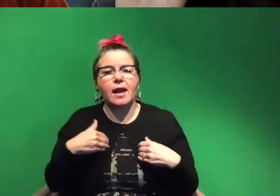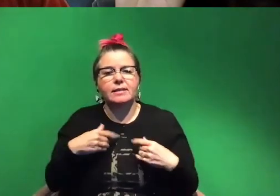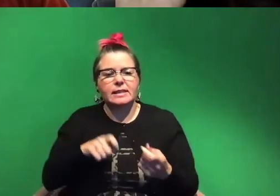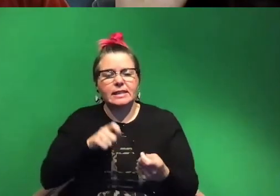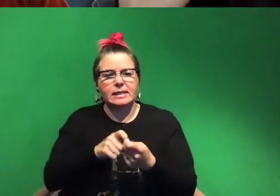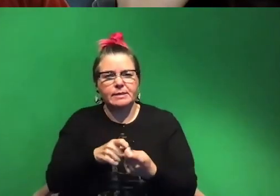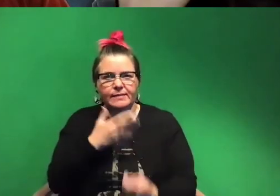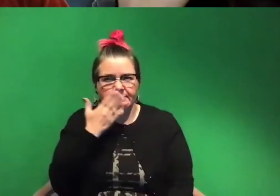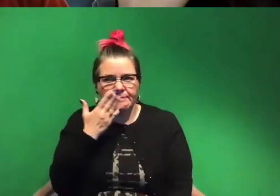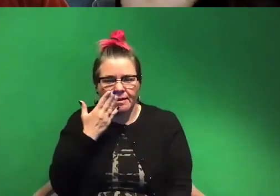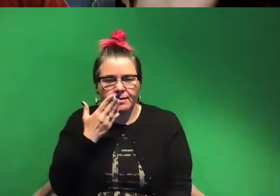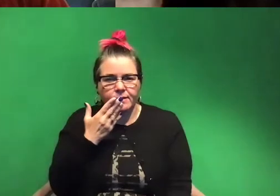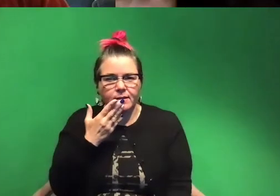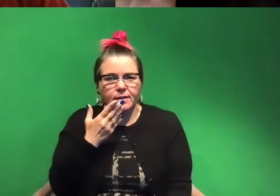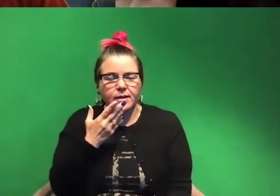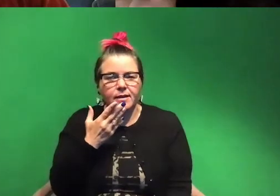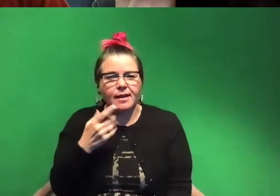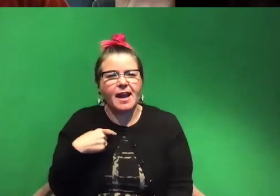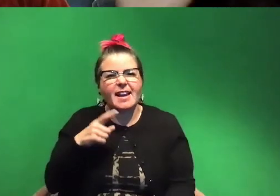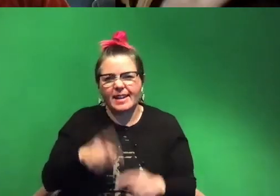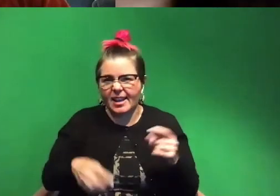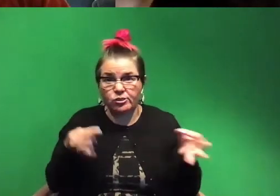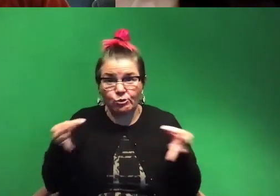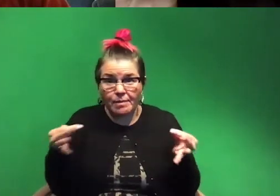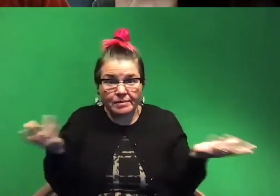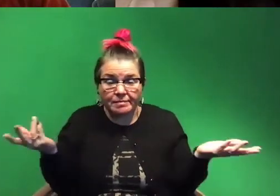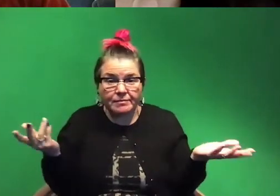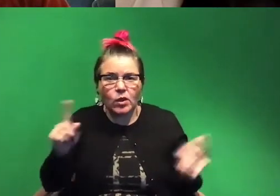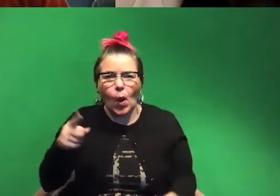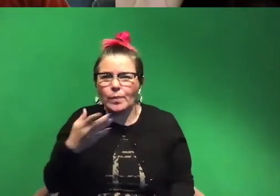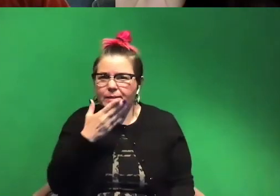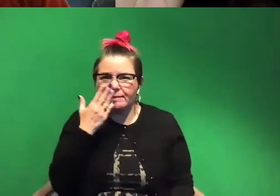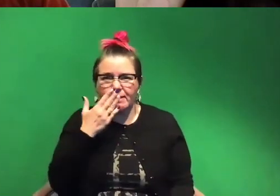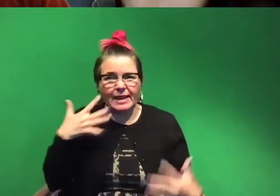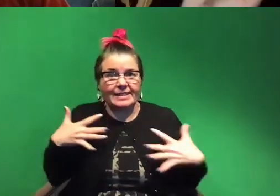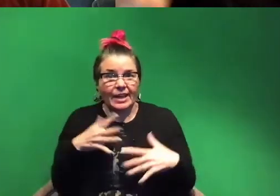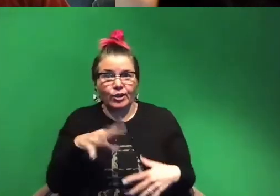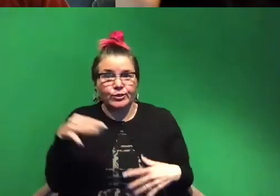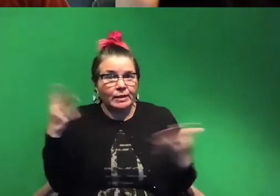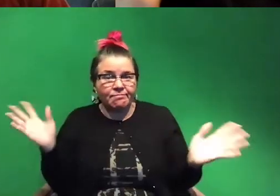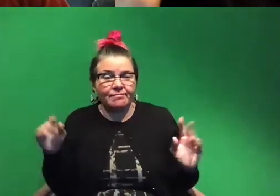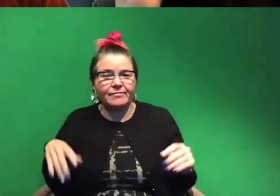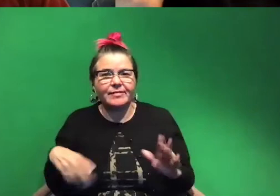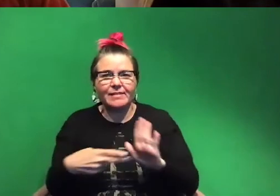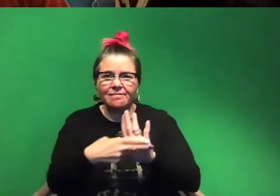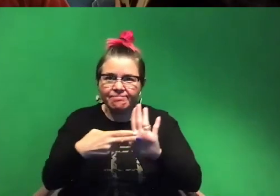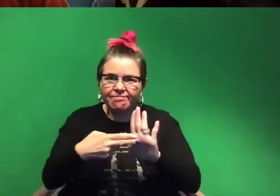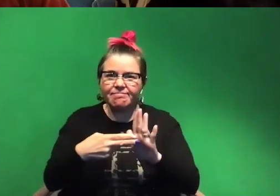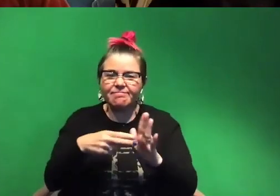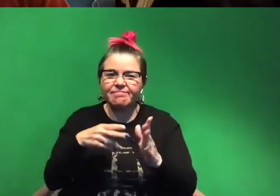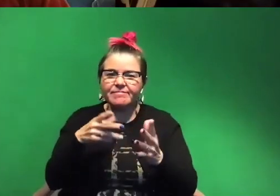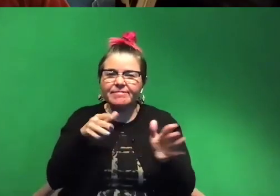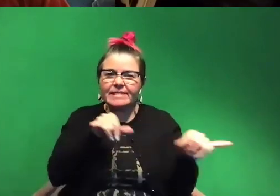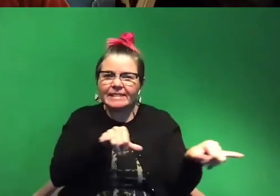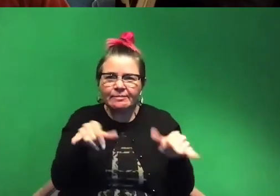smell, and I can't describe it. It's like, it only smells like scared squid, and I don't, it's like a